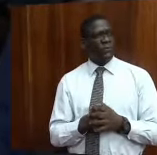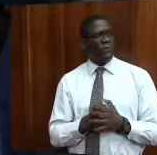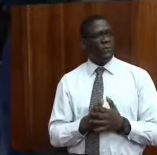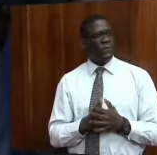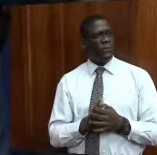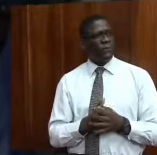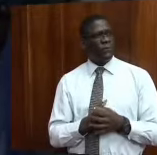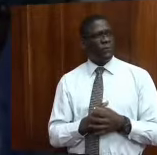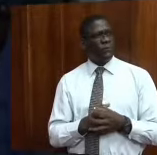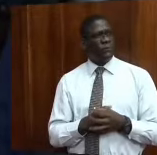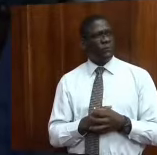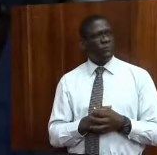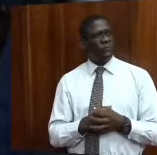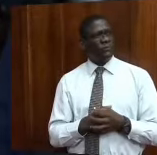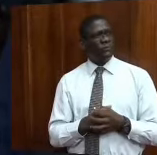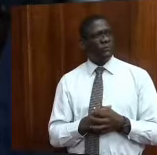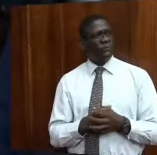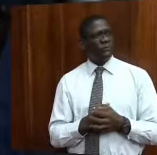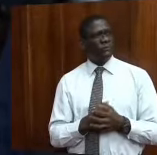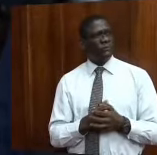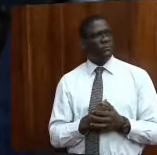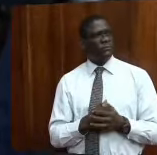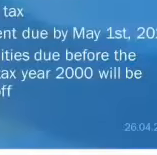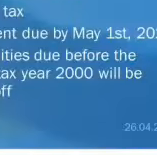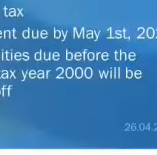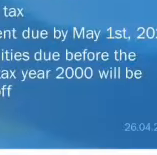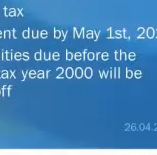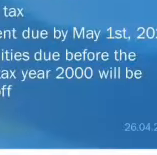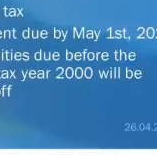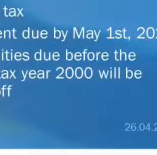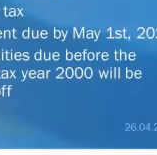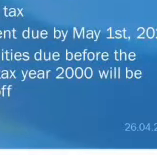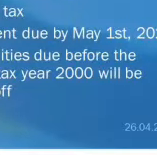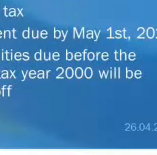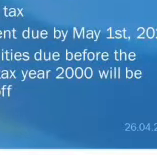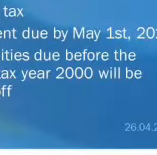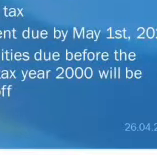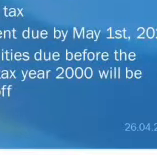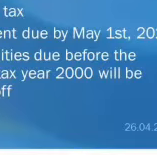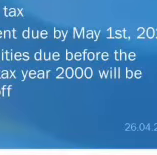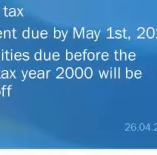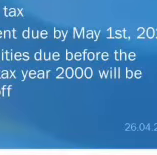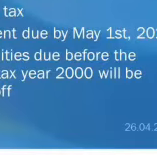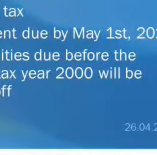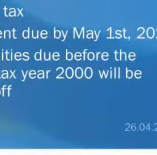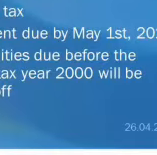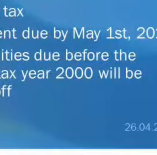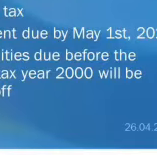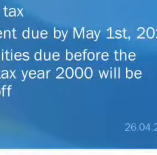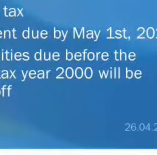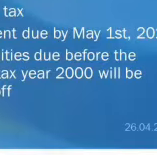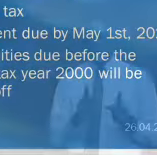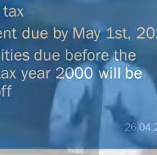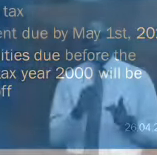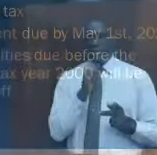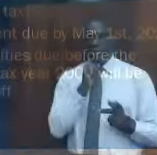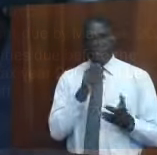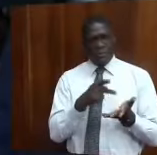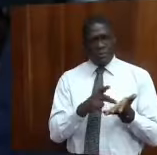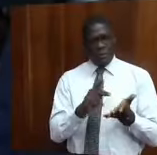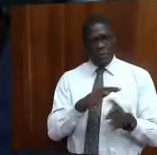$1.2 billion outstanding taxes and interest and penalty charges. Interest and penalty charges